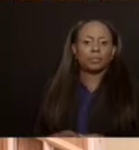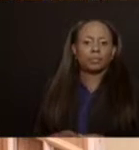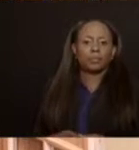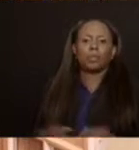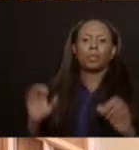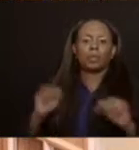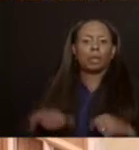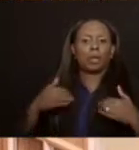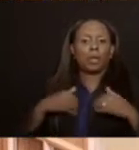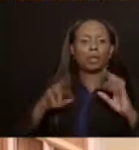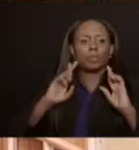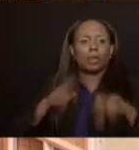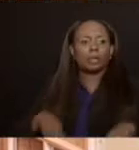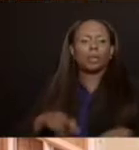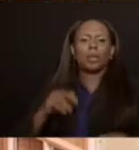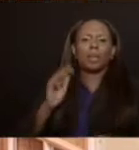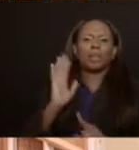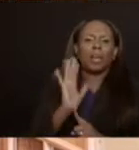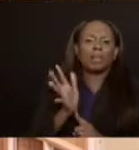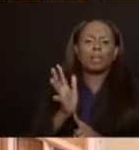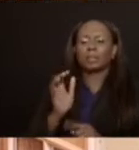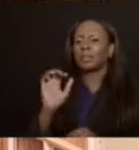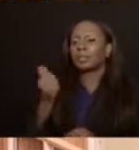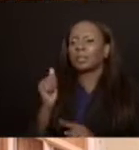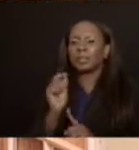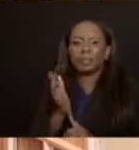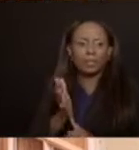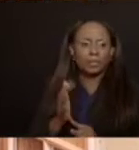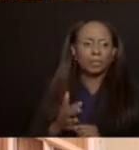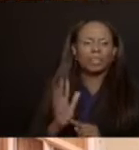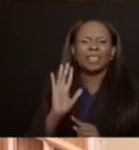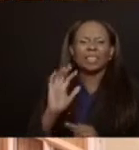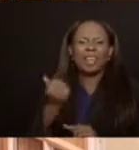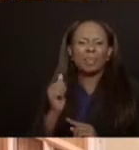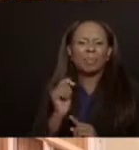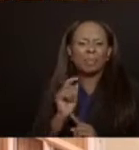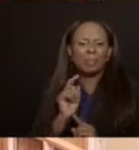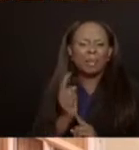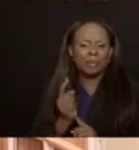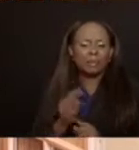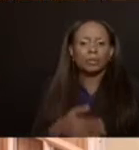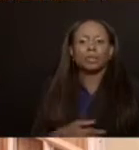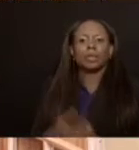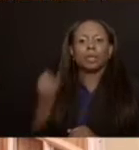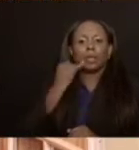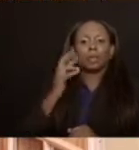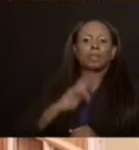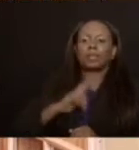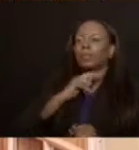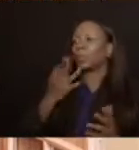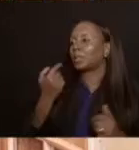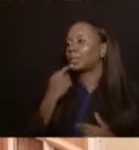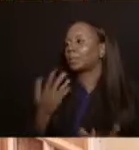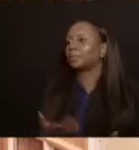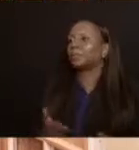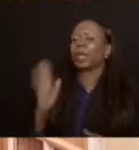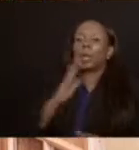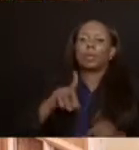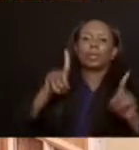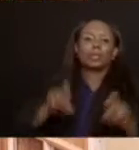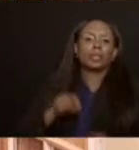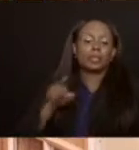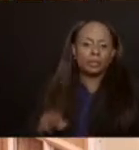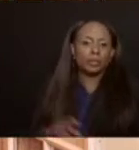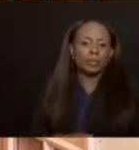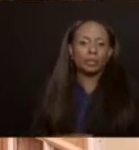5-10 minutes. If a restaurant wants to have an additional service of being able to say that we're going to test you before coming